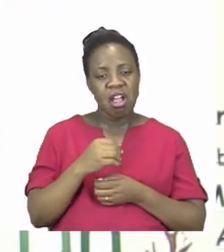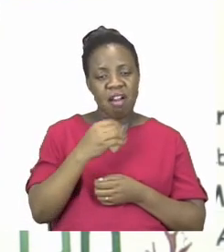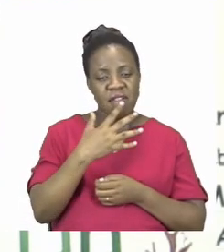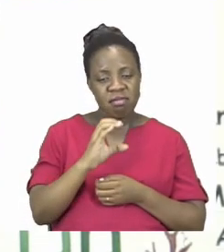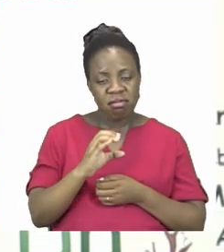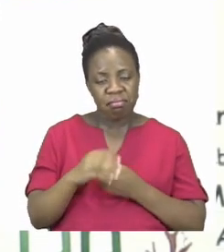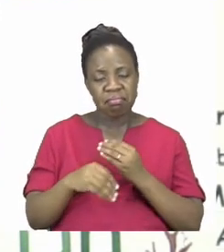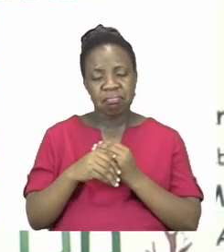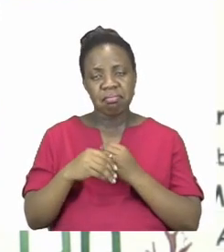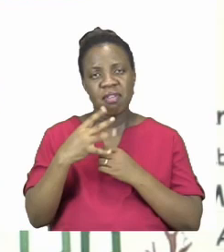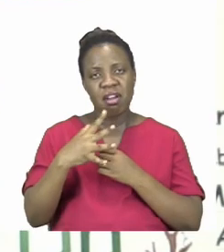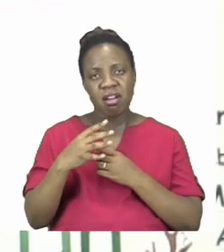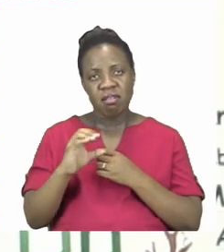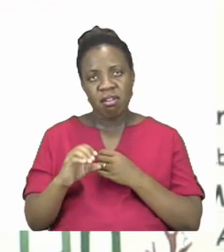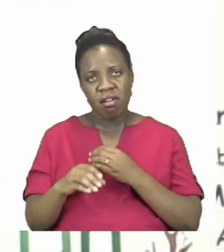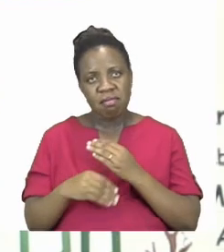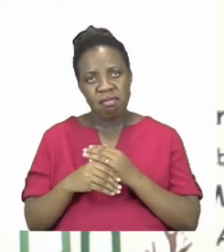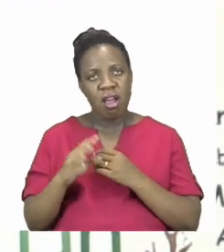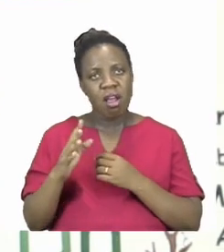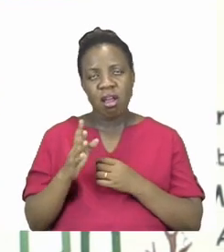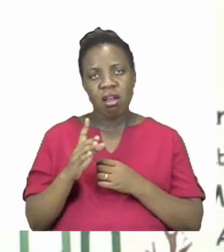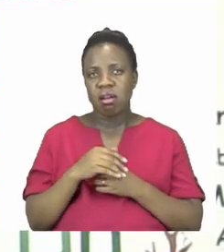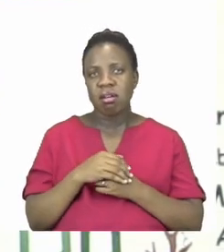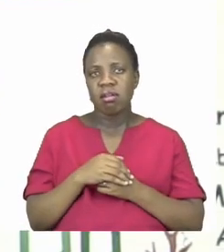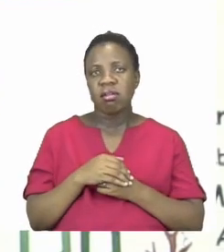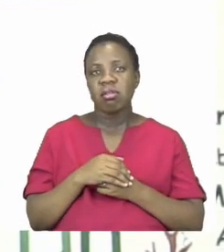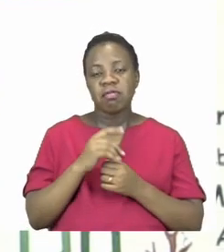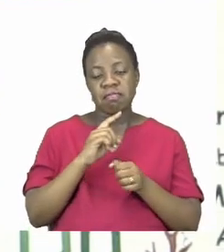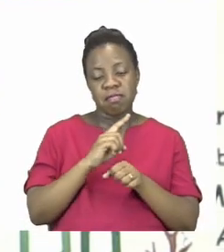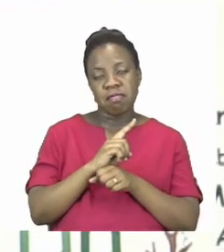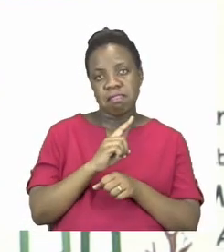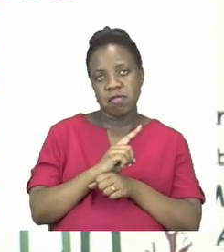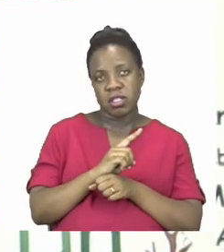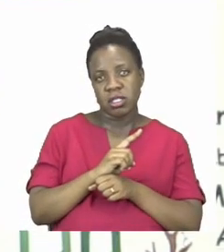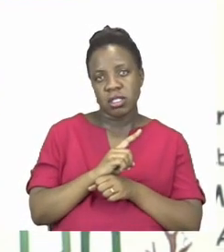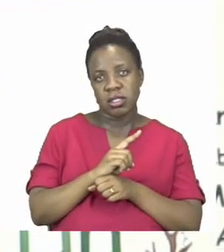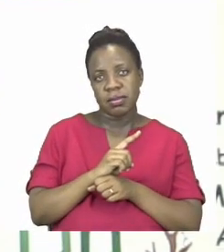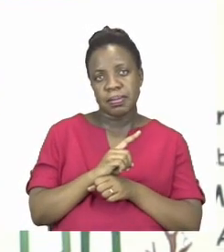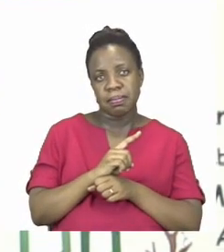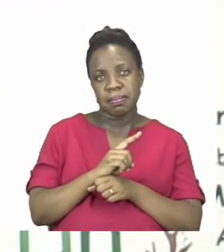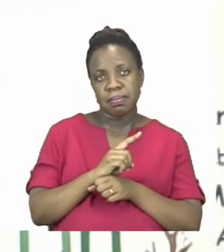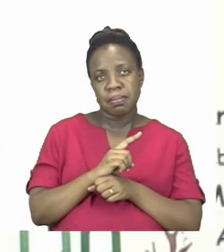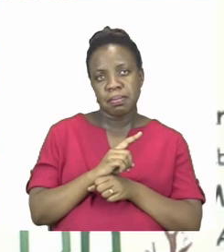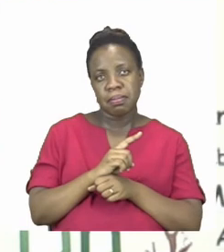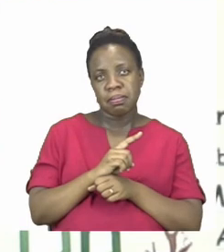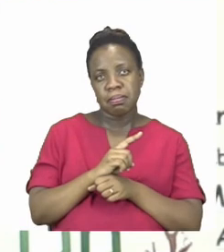take the 50-cent coin, then we say plus 10-cent coins